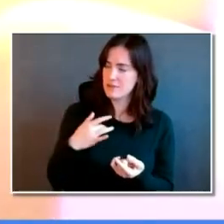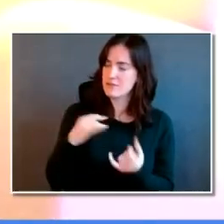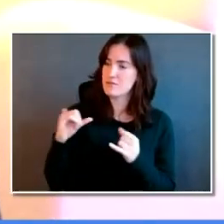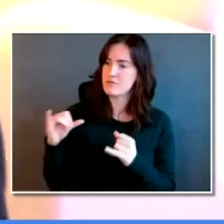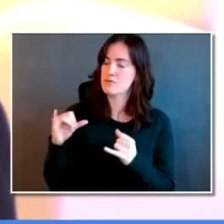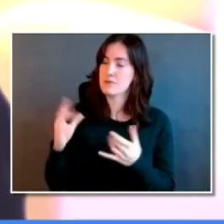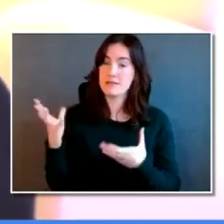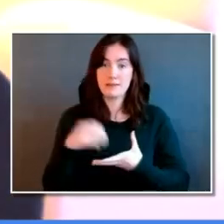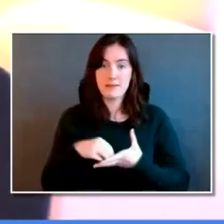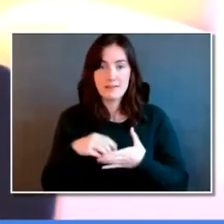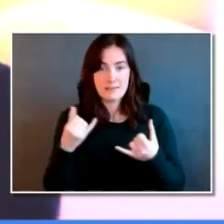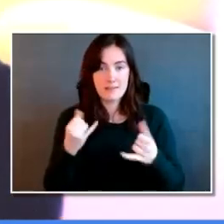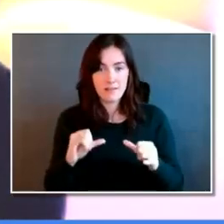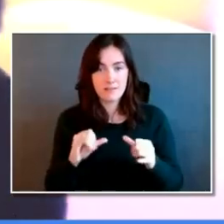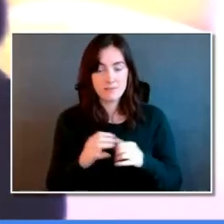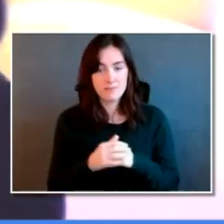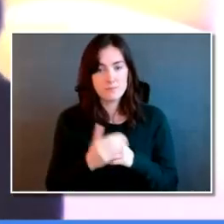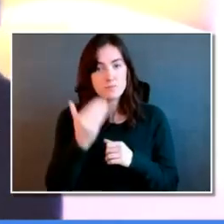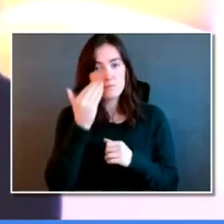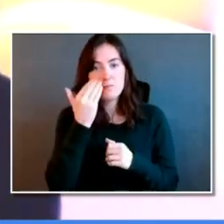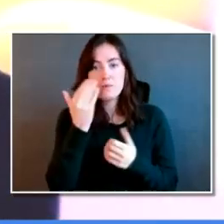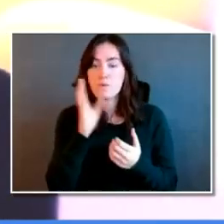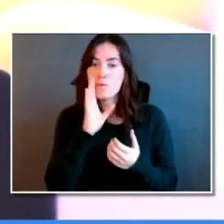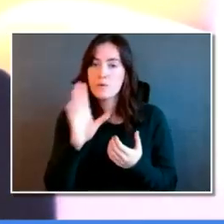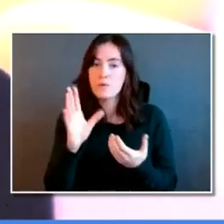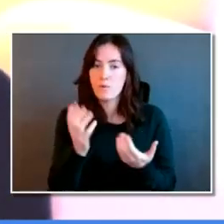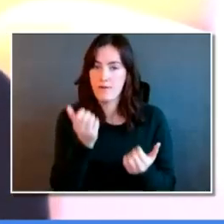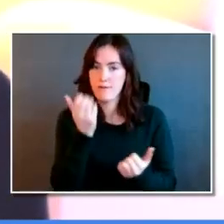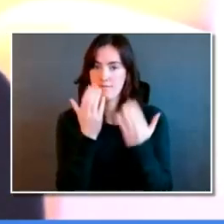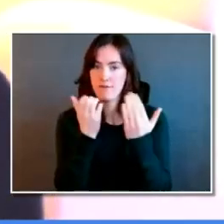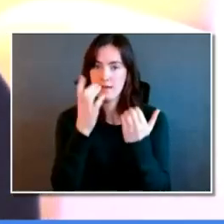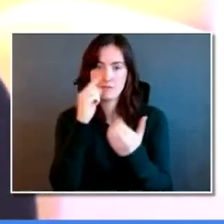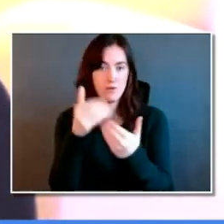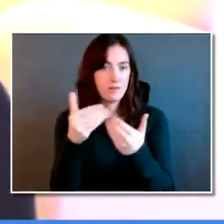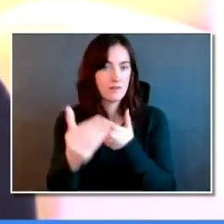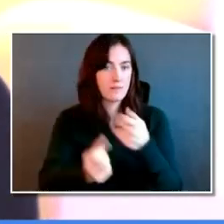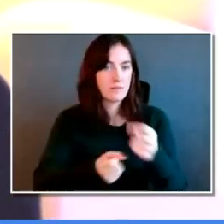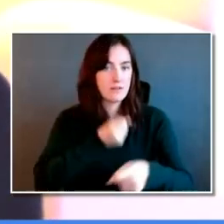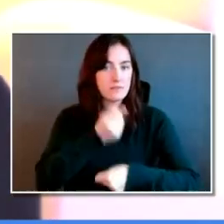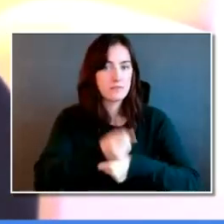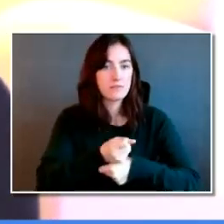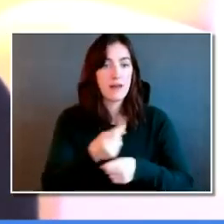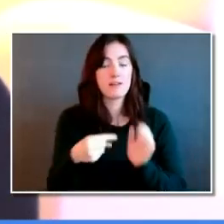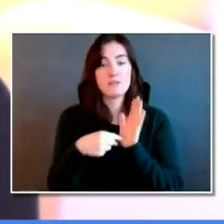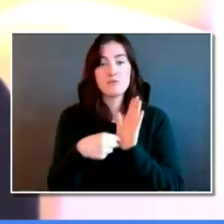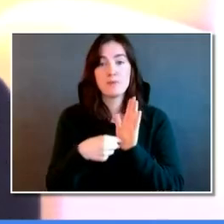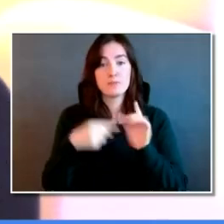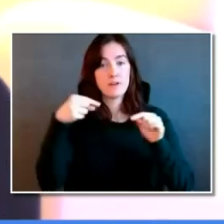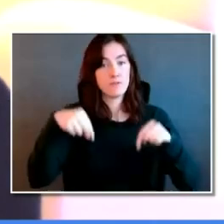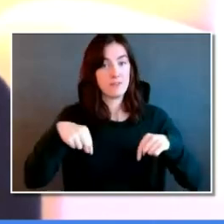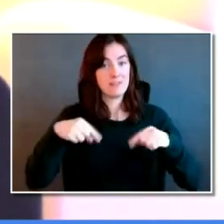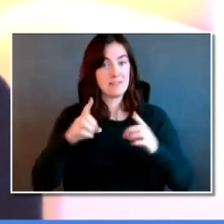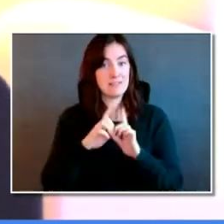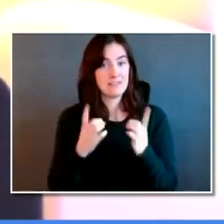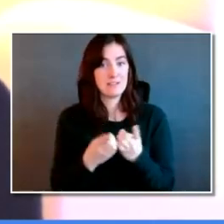coming years. And so as the representative for this district, which is a tremendous privilege and honor to